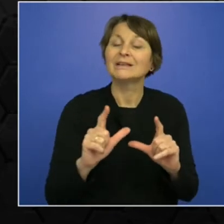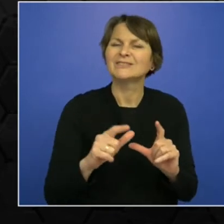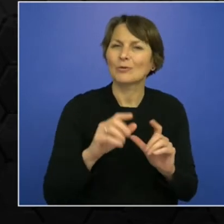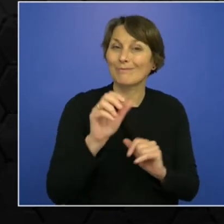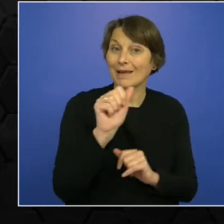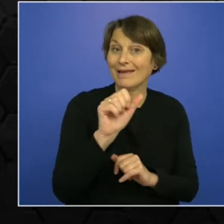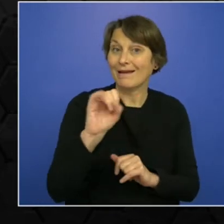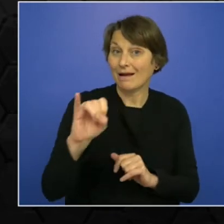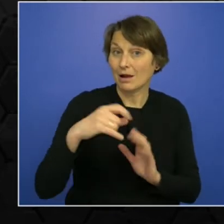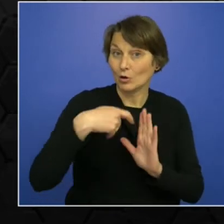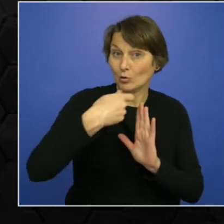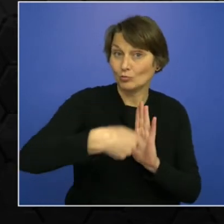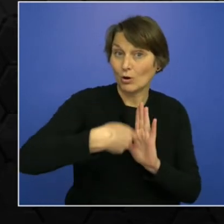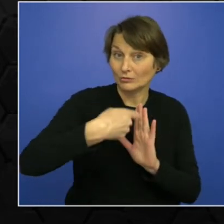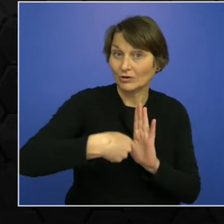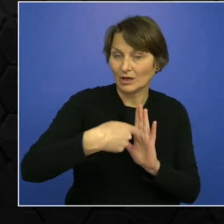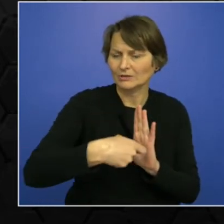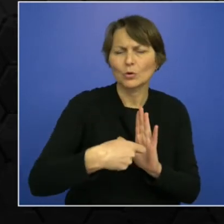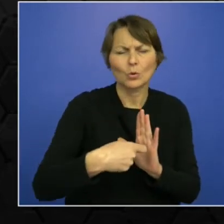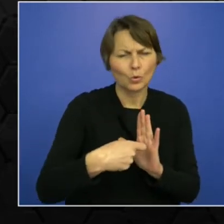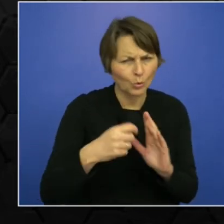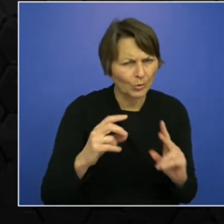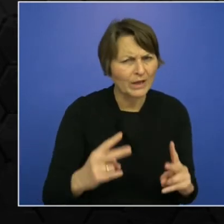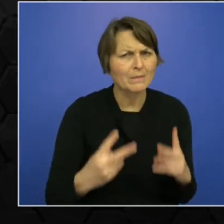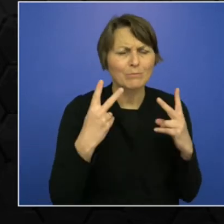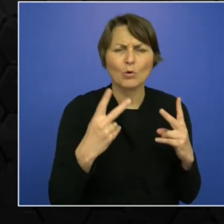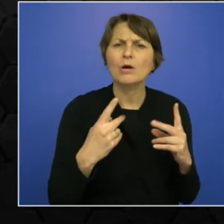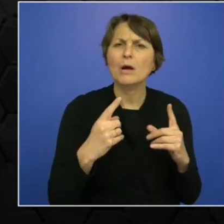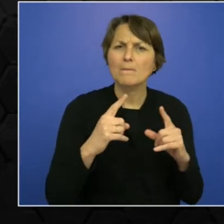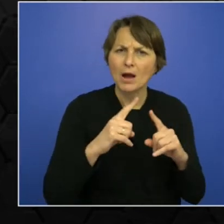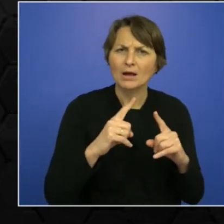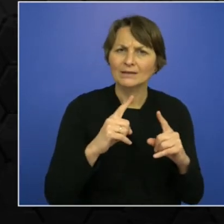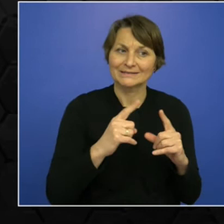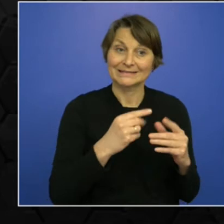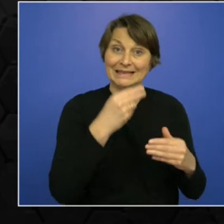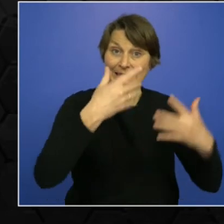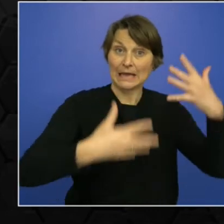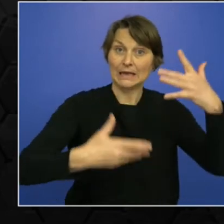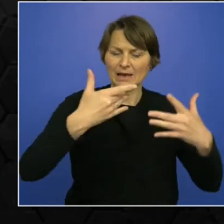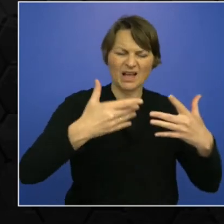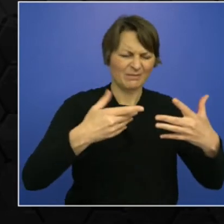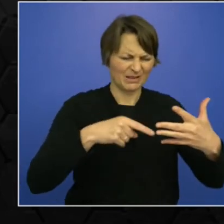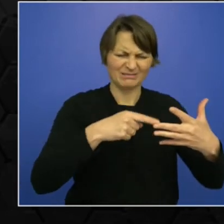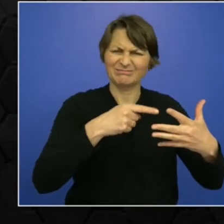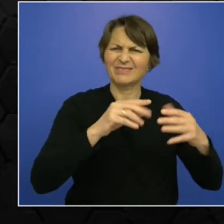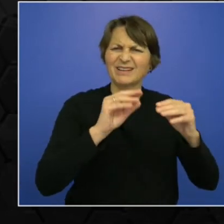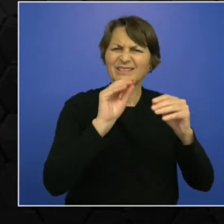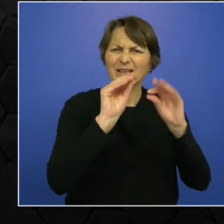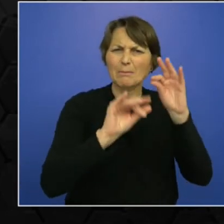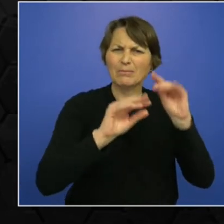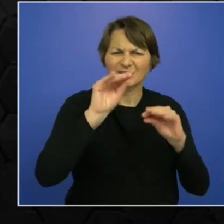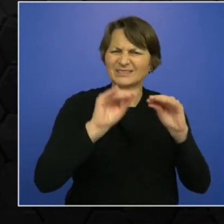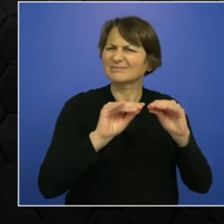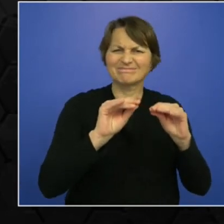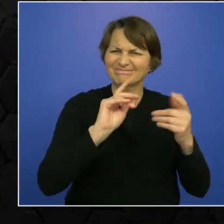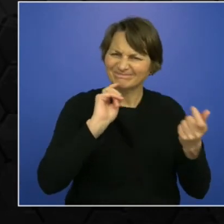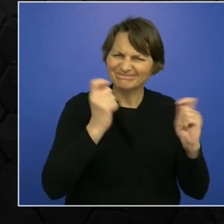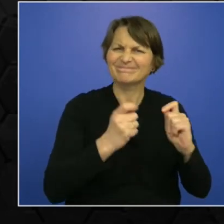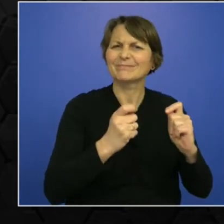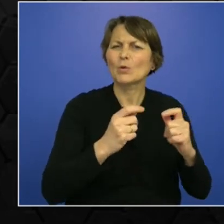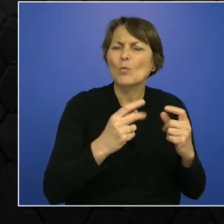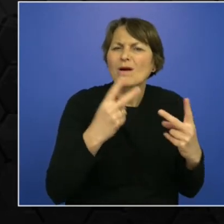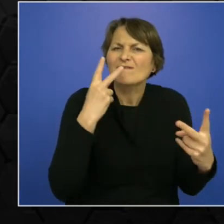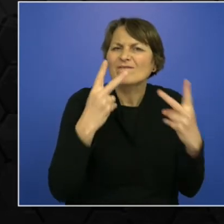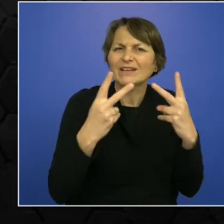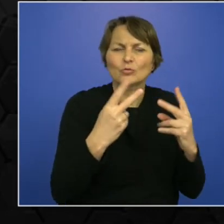it's very, very important to visualize your data. You need to know how your data looks like. If you need to understand the kind of data you're collecting